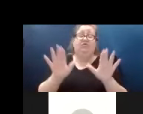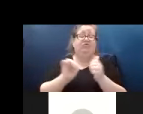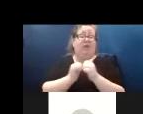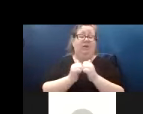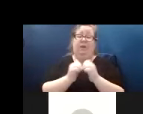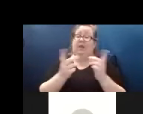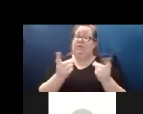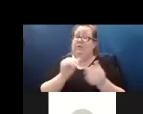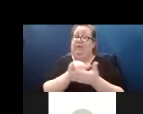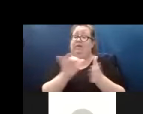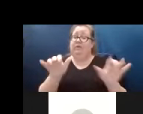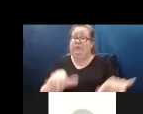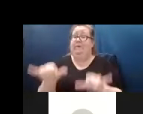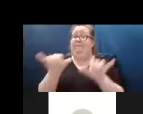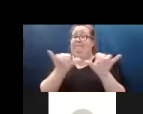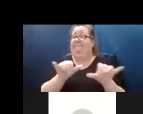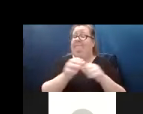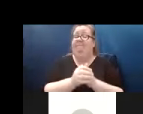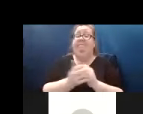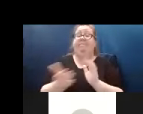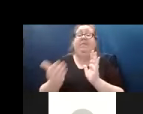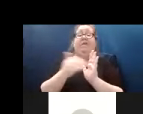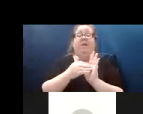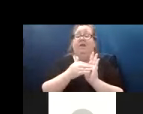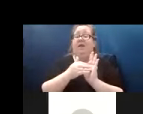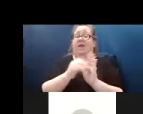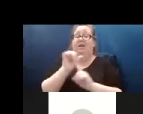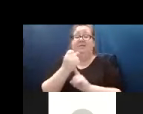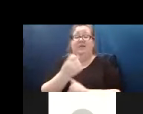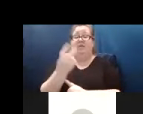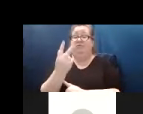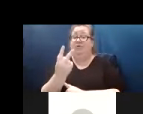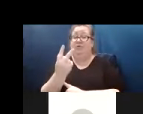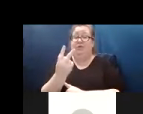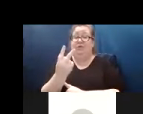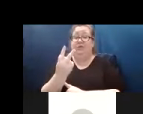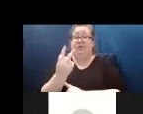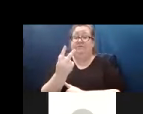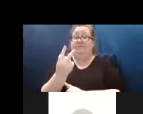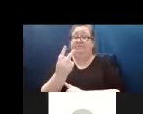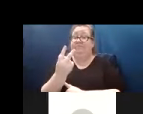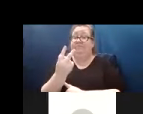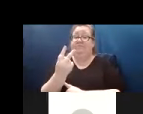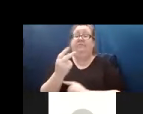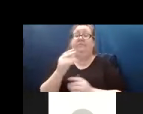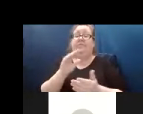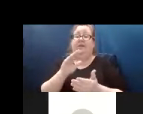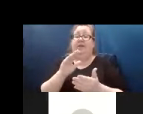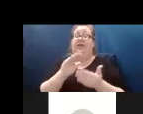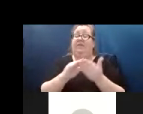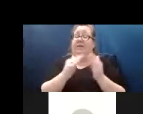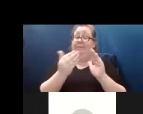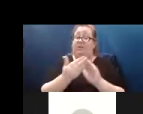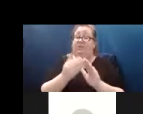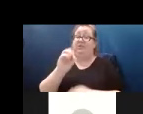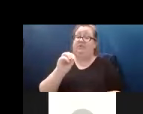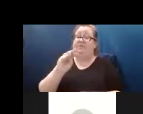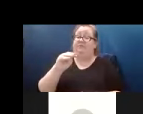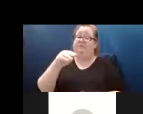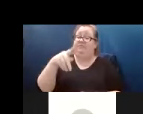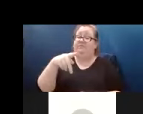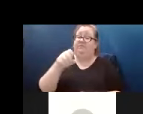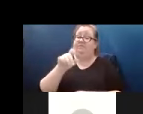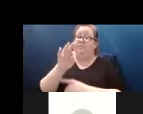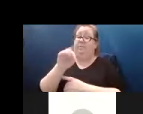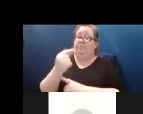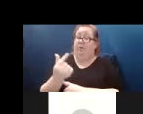too. And again, scenario 2 is that municipal composting program, working